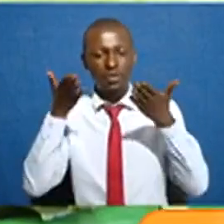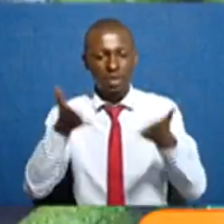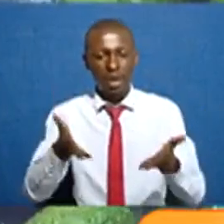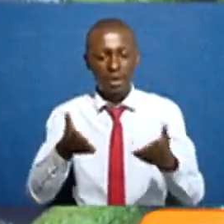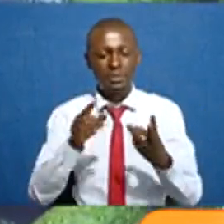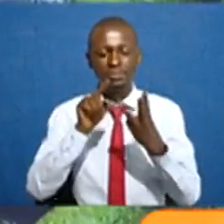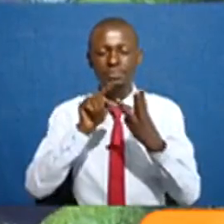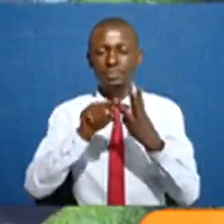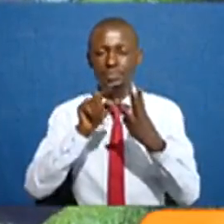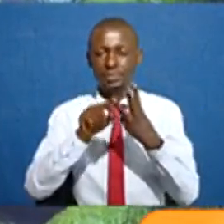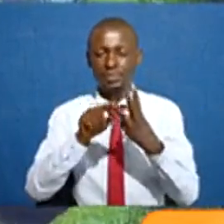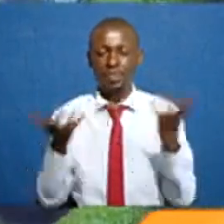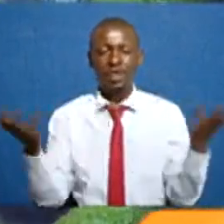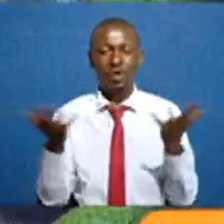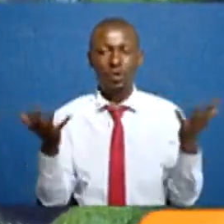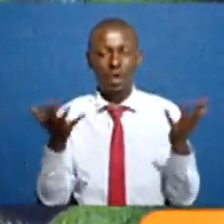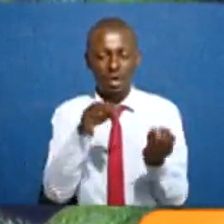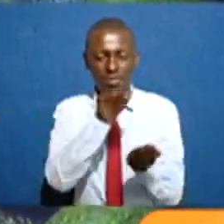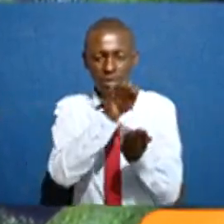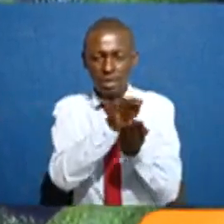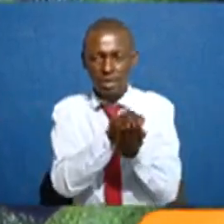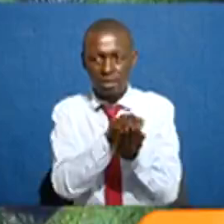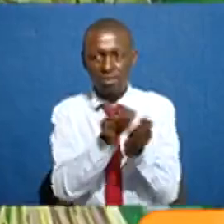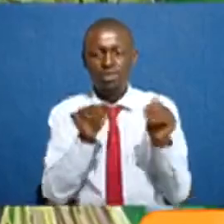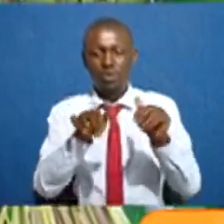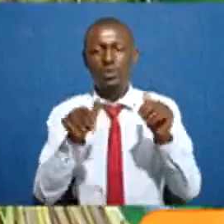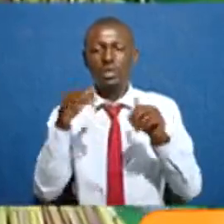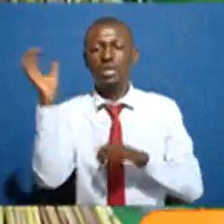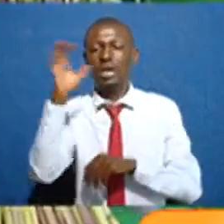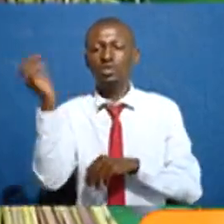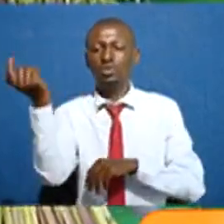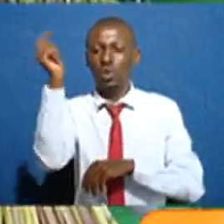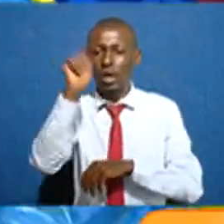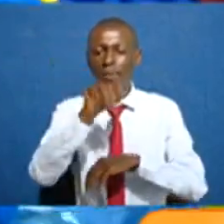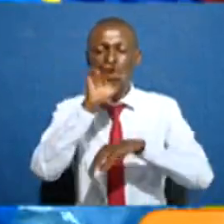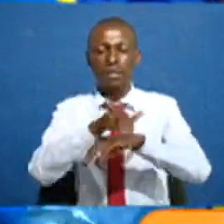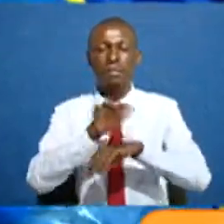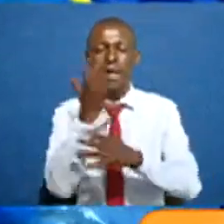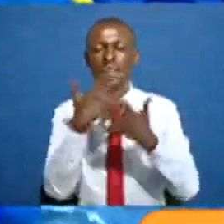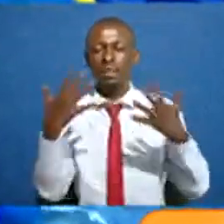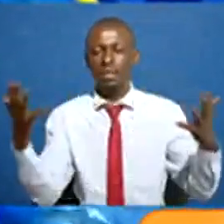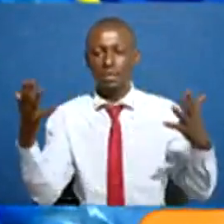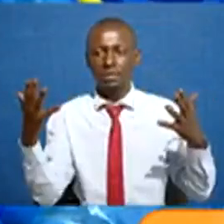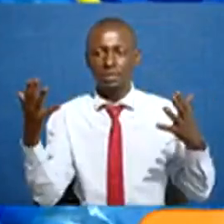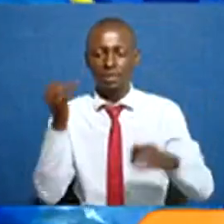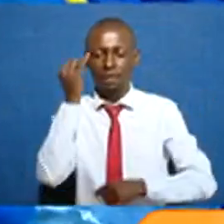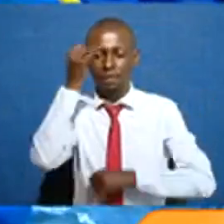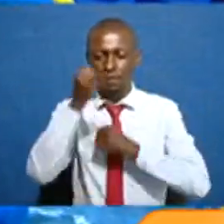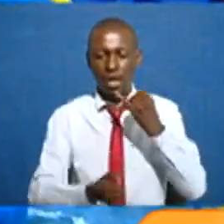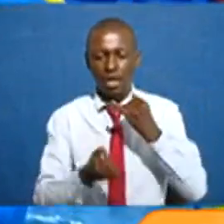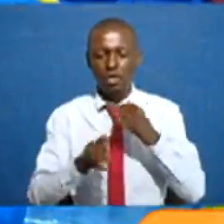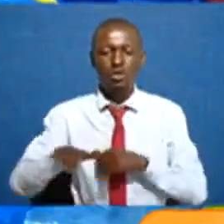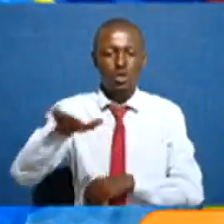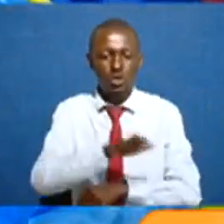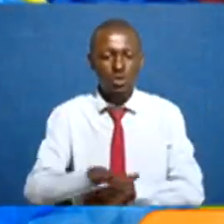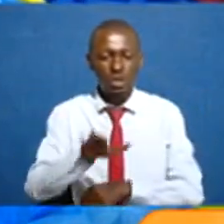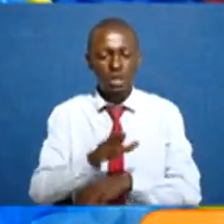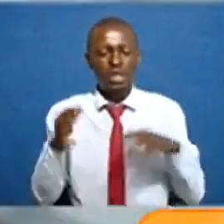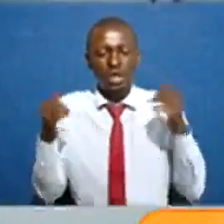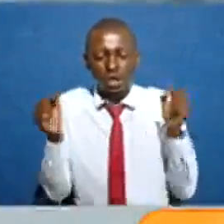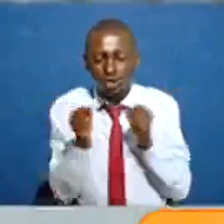is a temporary storage area awaiting collection by customers. And finally, a cold room where produce can